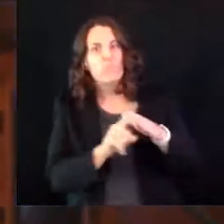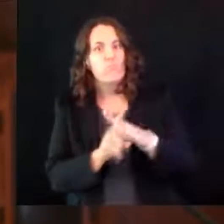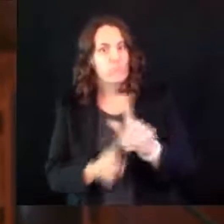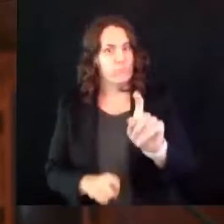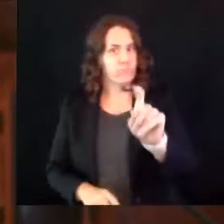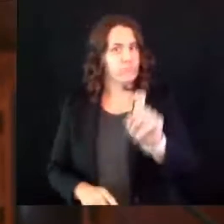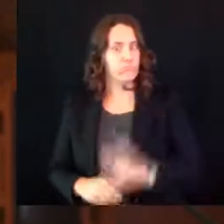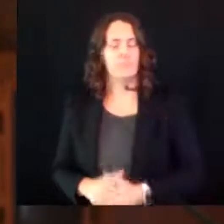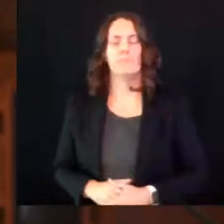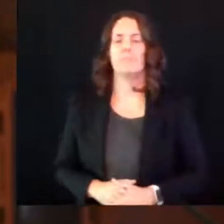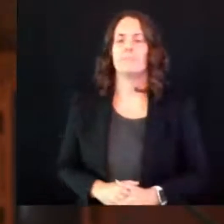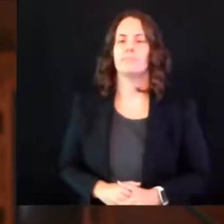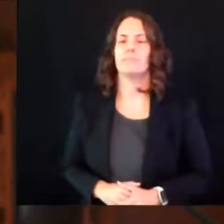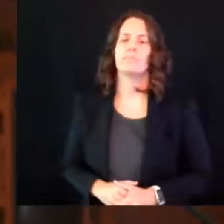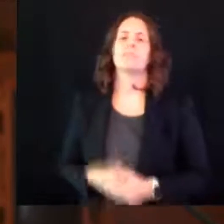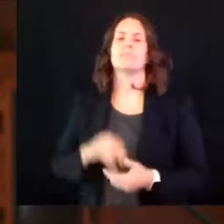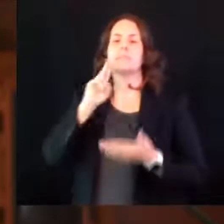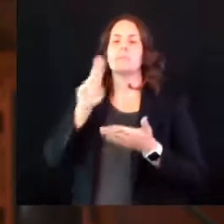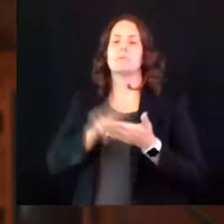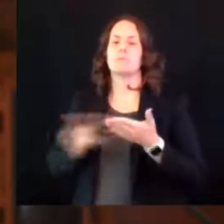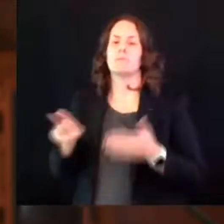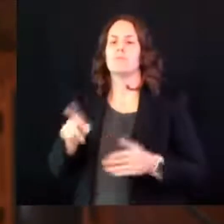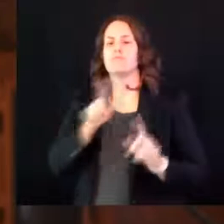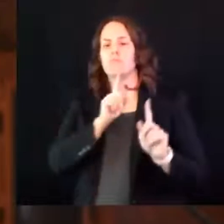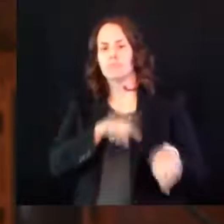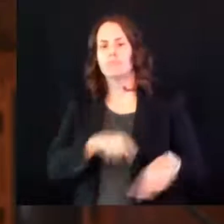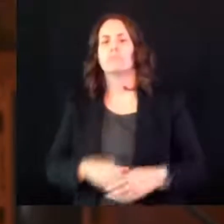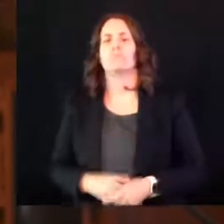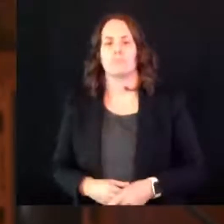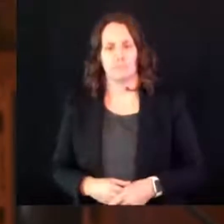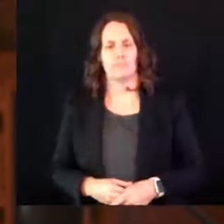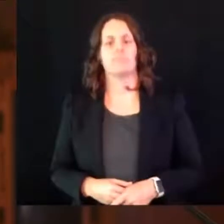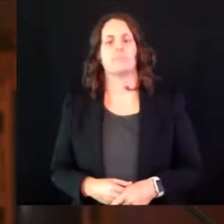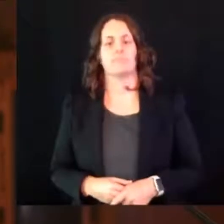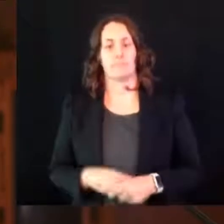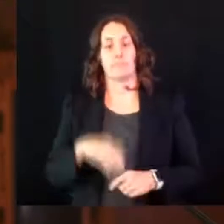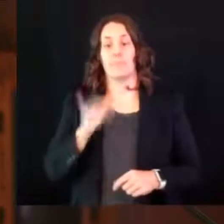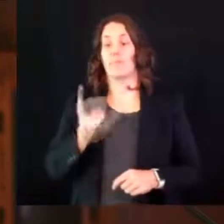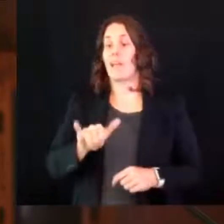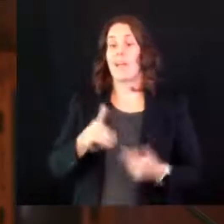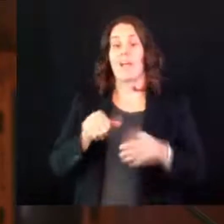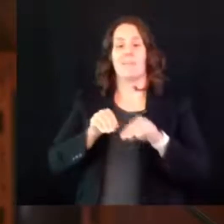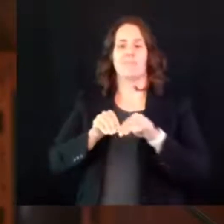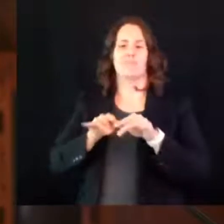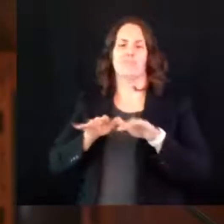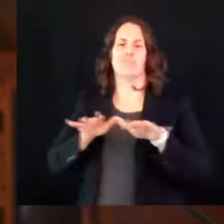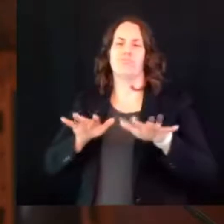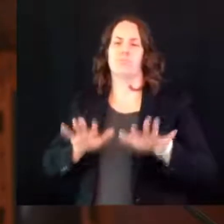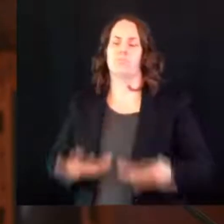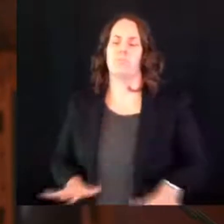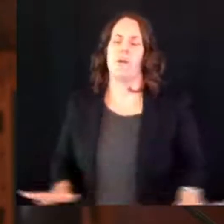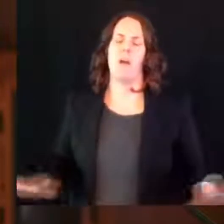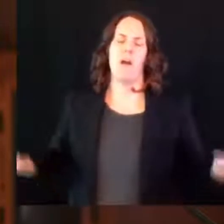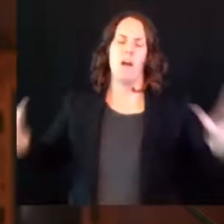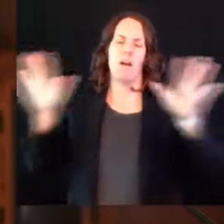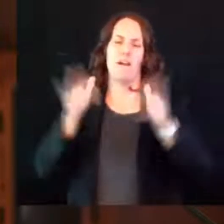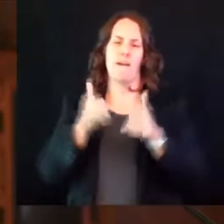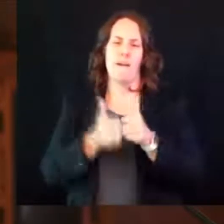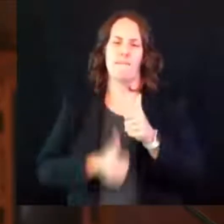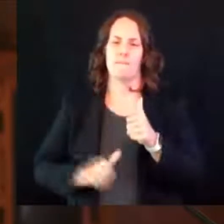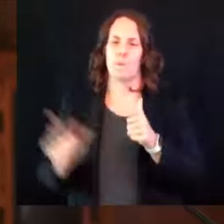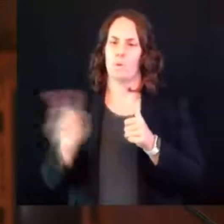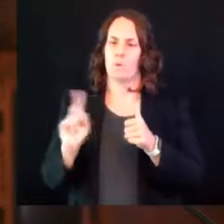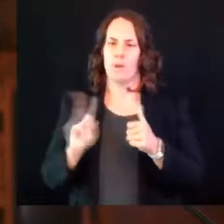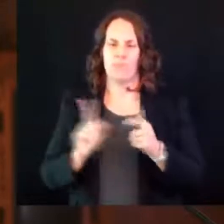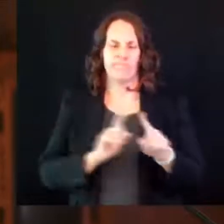disease currently is intense, and it is community-wide. We absolutely see transmission among